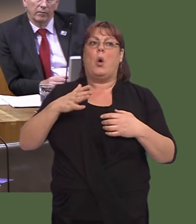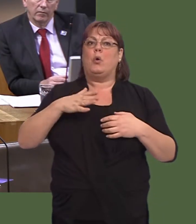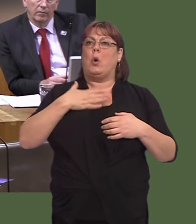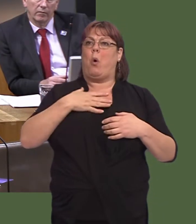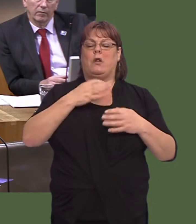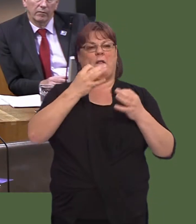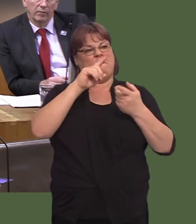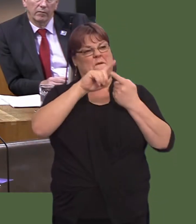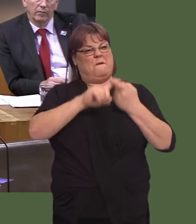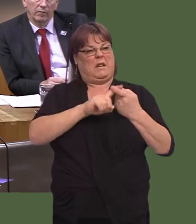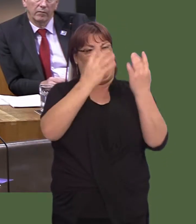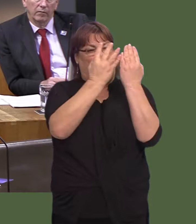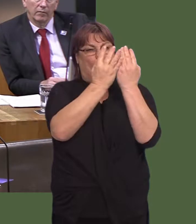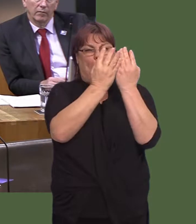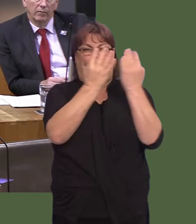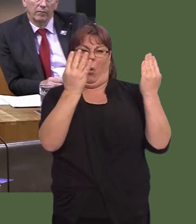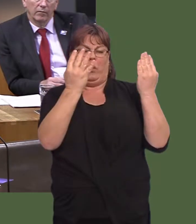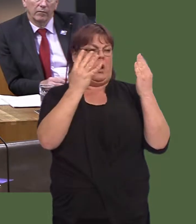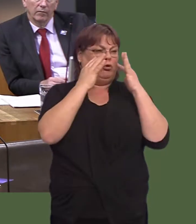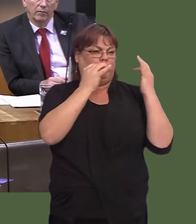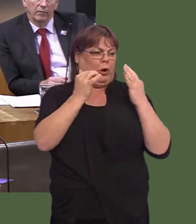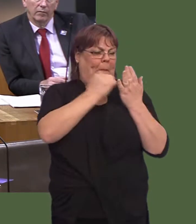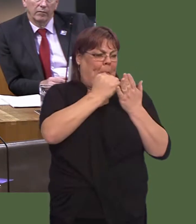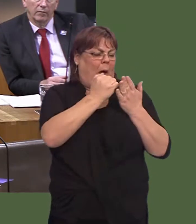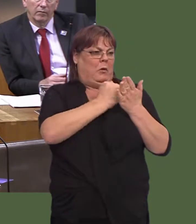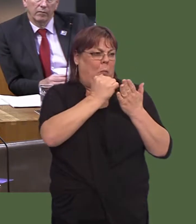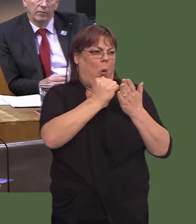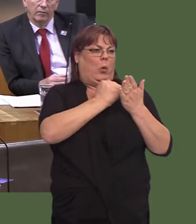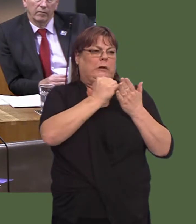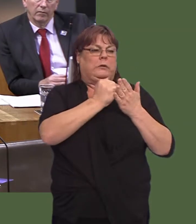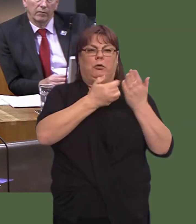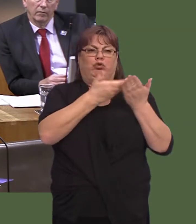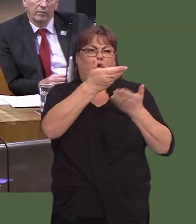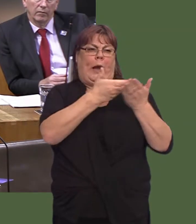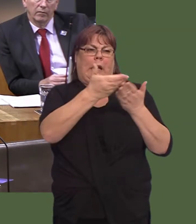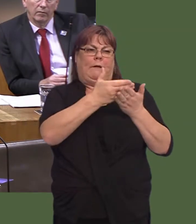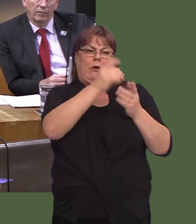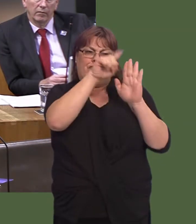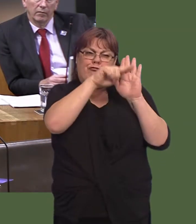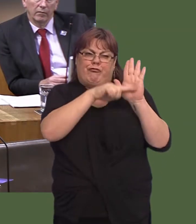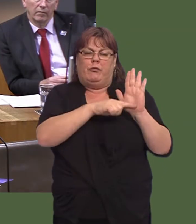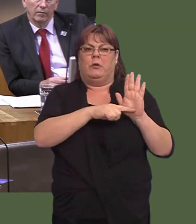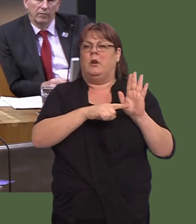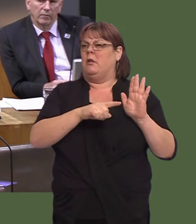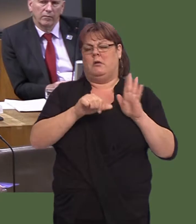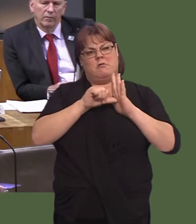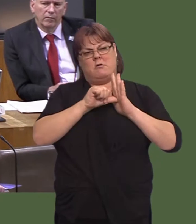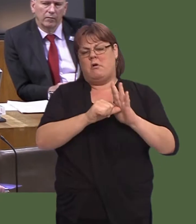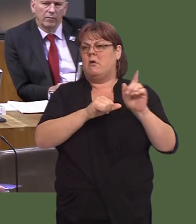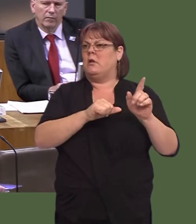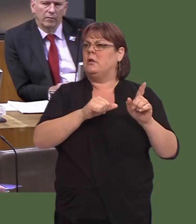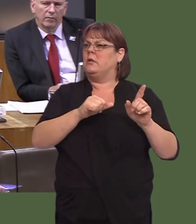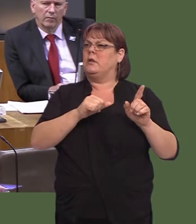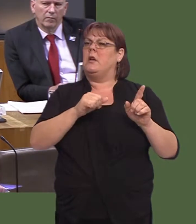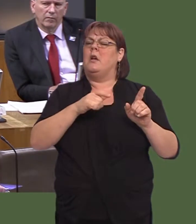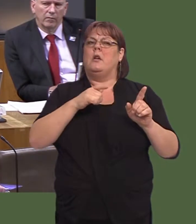hard border. It's impossible to have a hard border, actually, on that island. I know that area well. It's impossible. It can't be done. And I thought there were ways of looking for a solution. But what we now